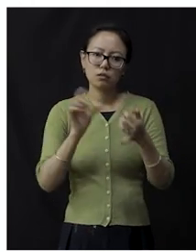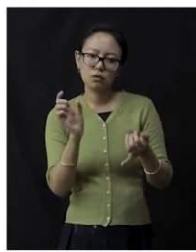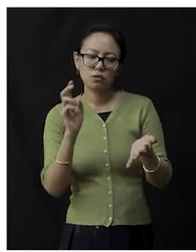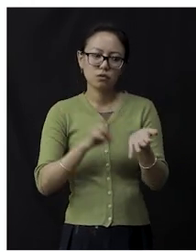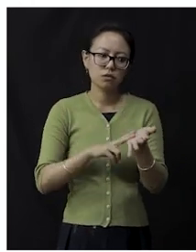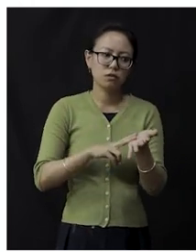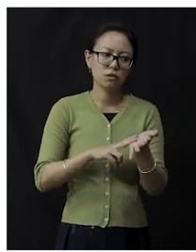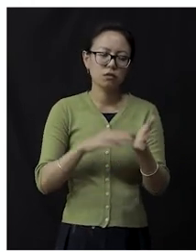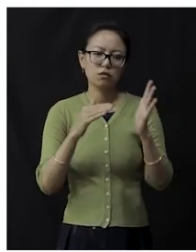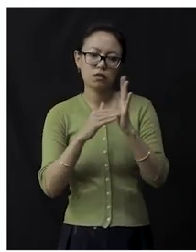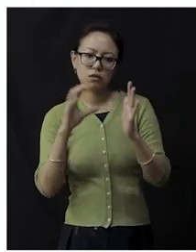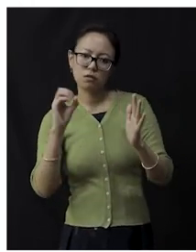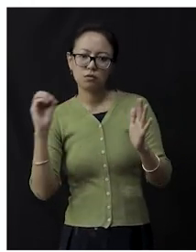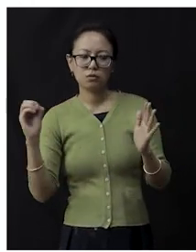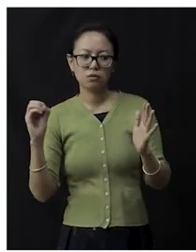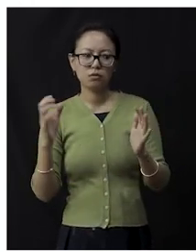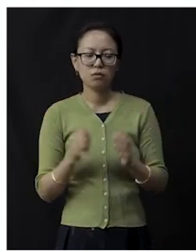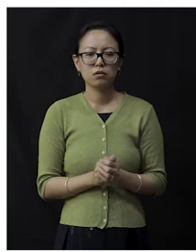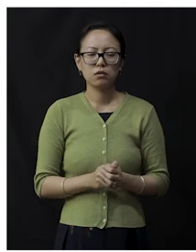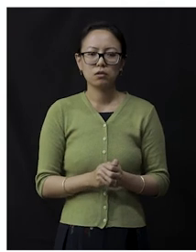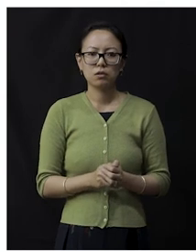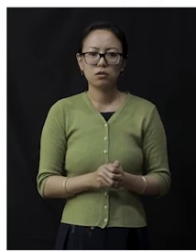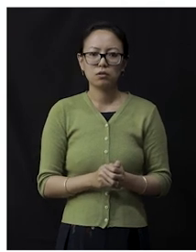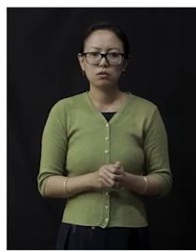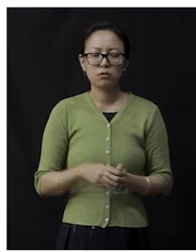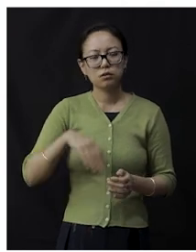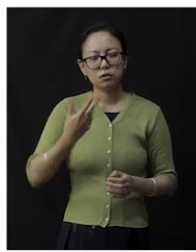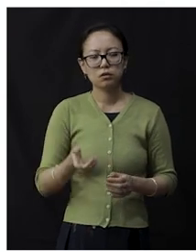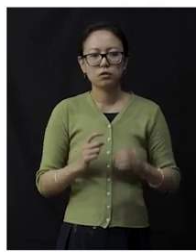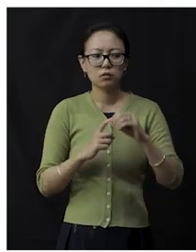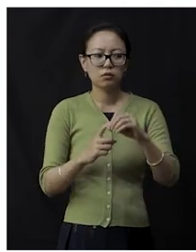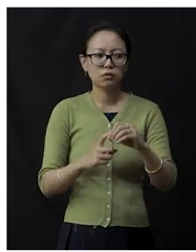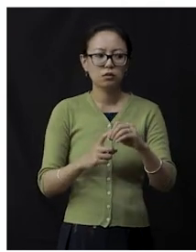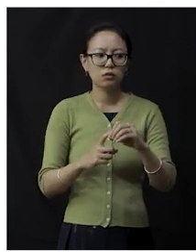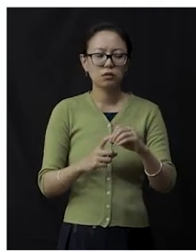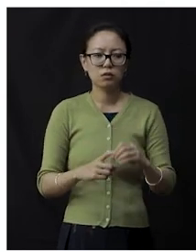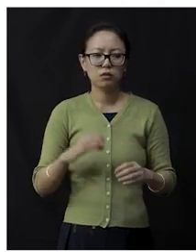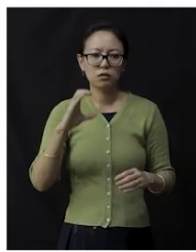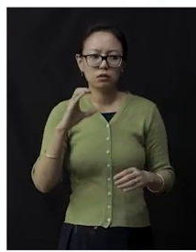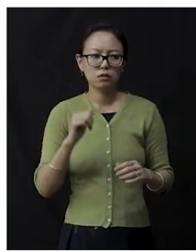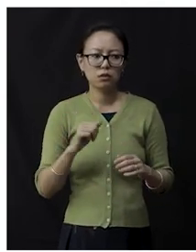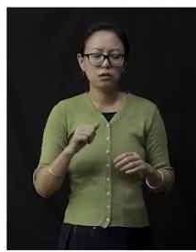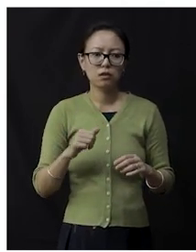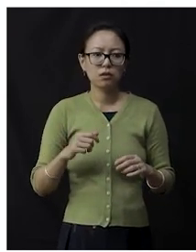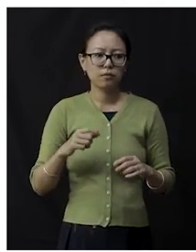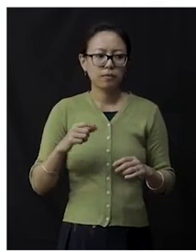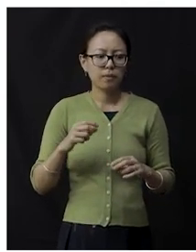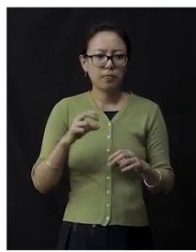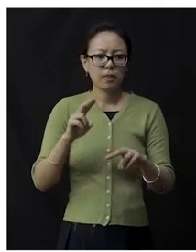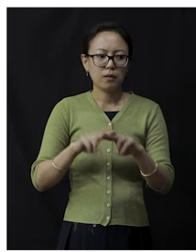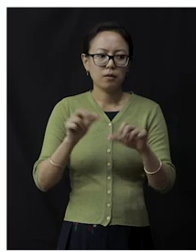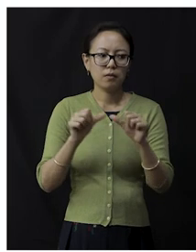flag, goat, sun, zoo. The next set of words are ear, box,